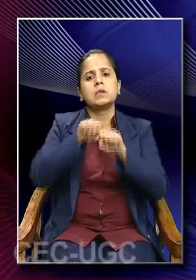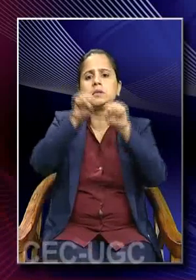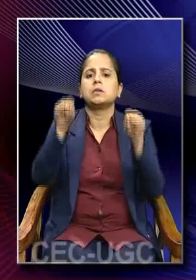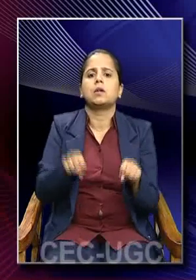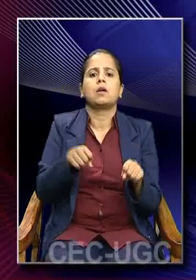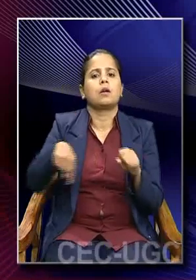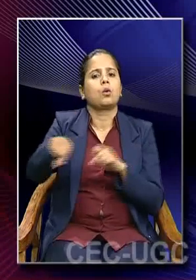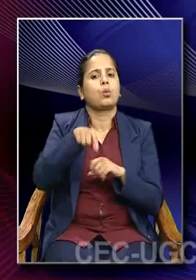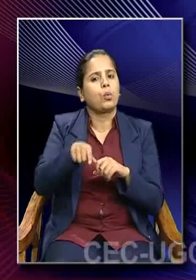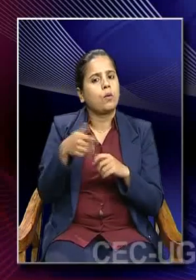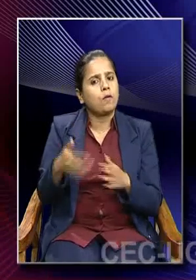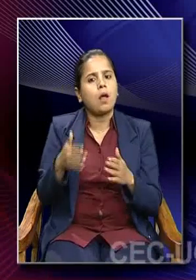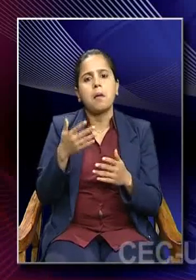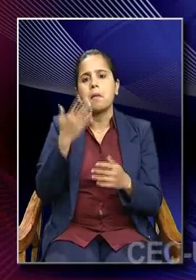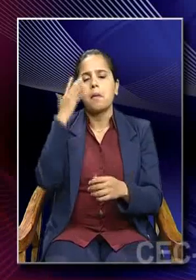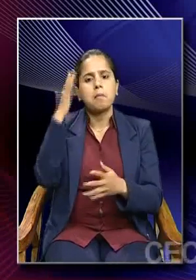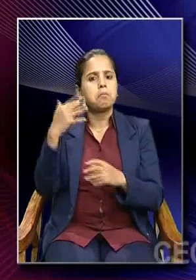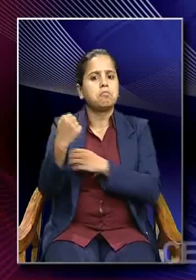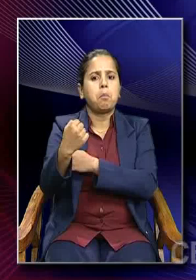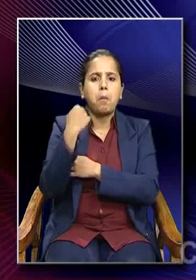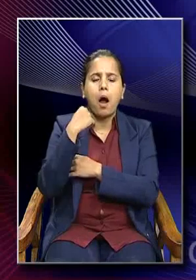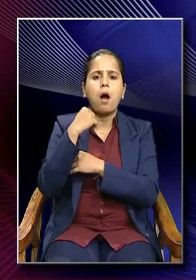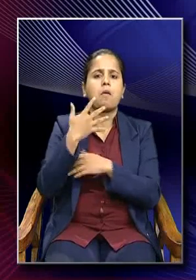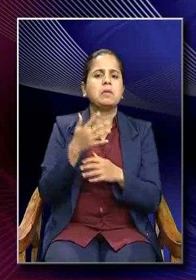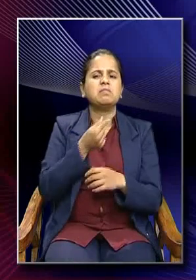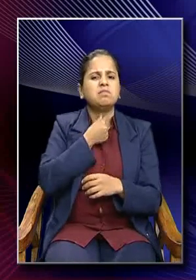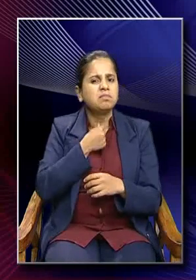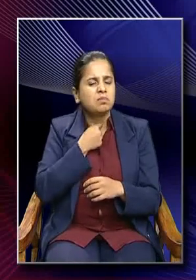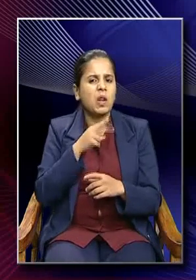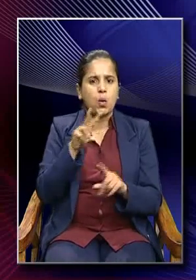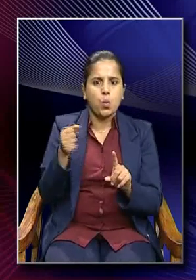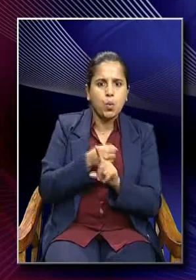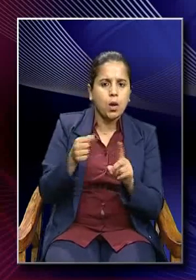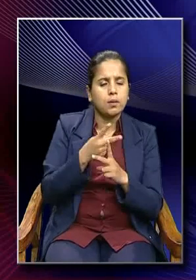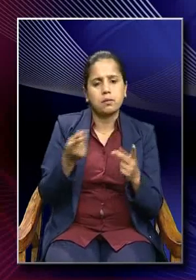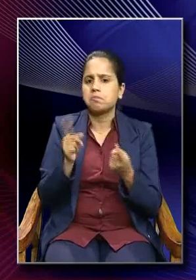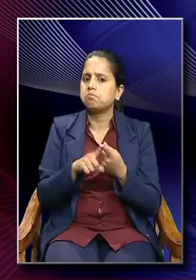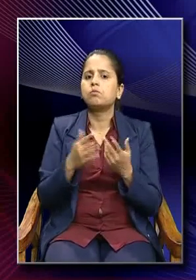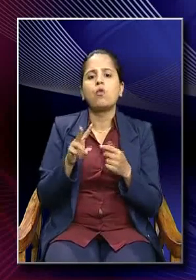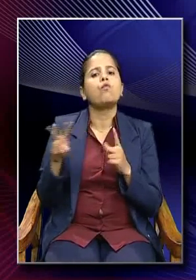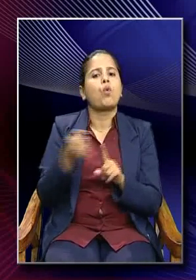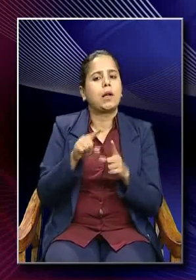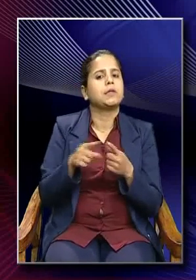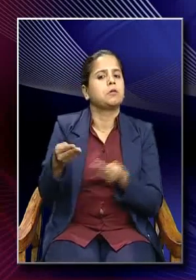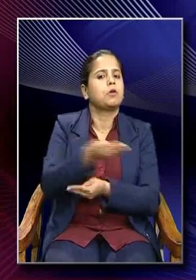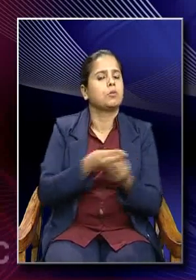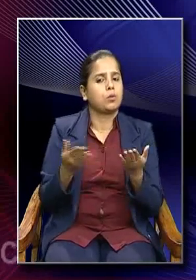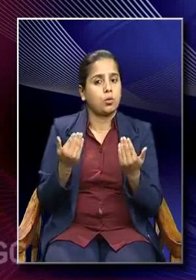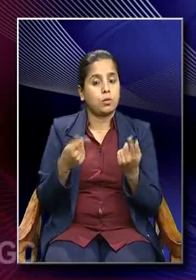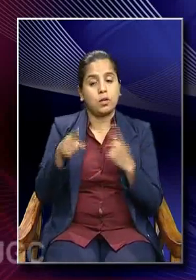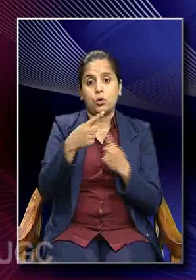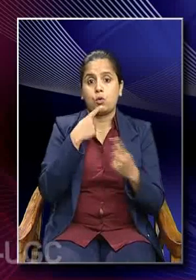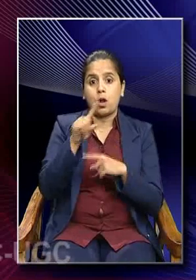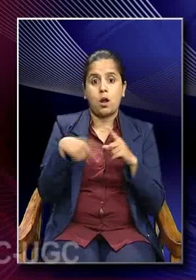to concentration of power, greed, violence, and it will lead to a violent economy. So when you talk